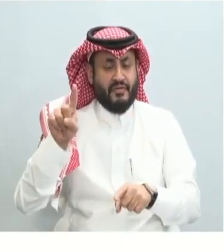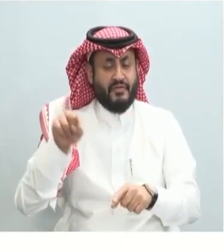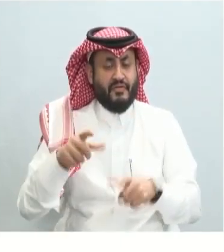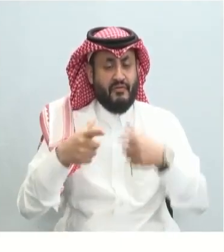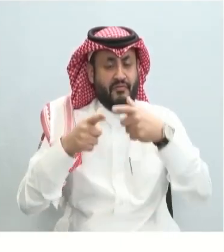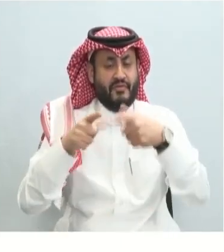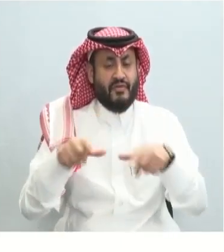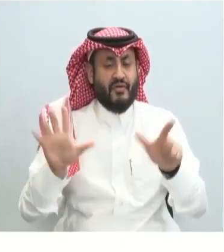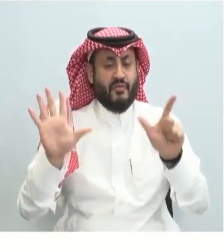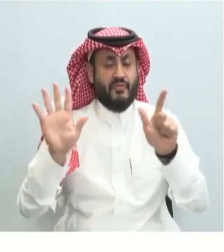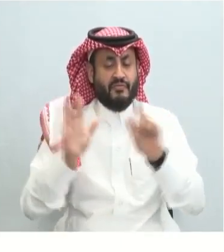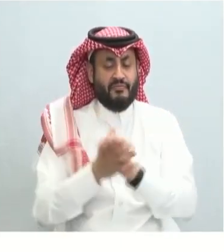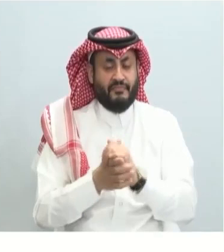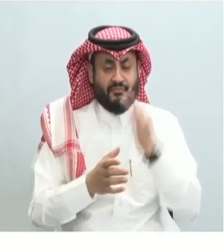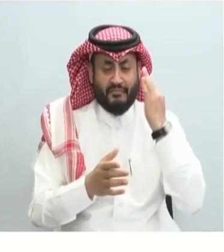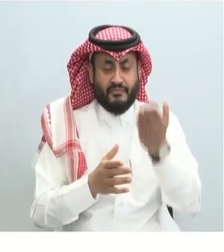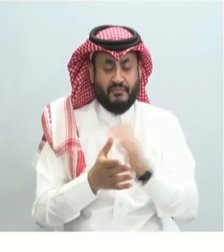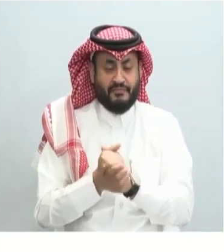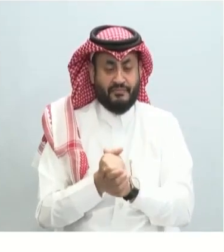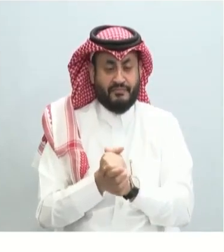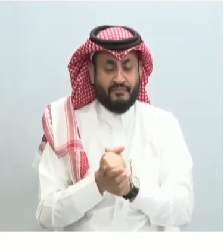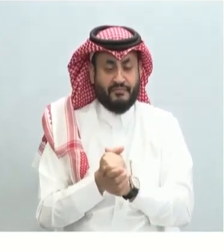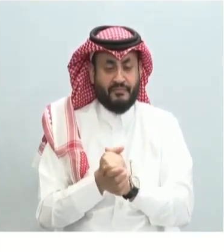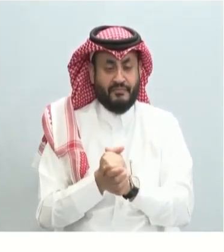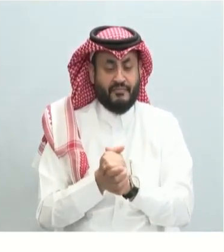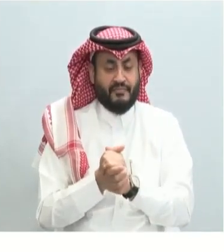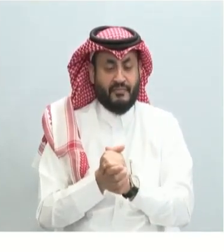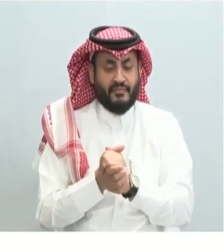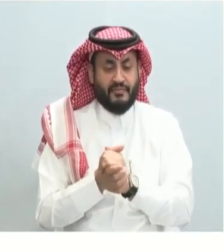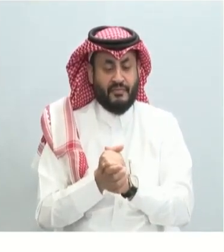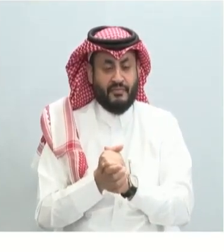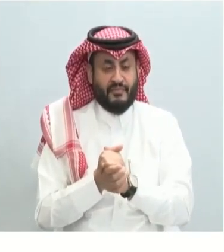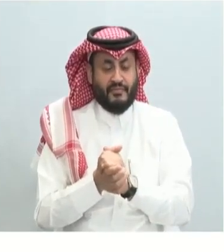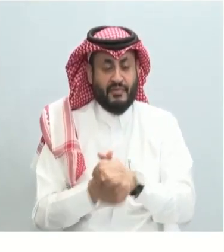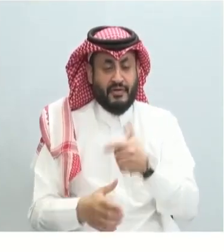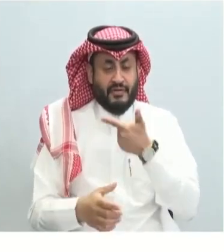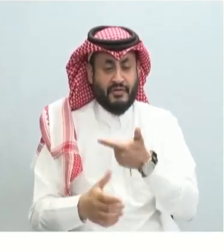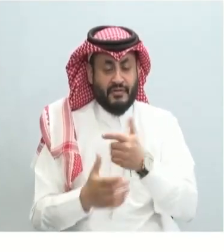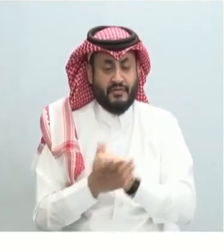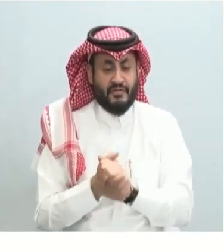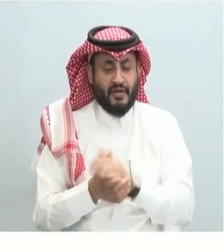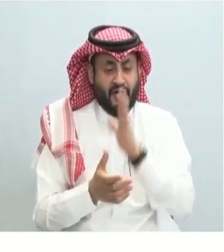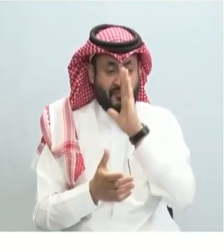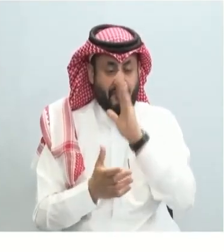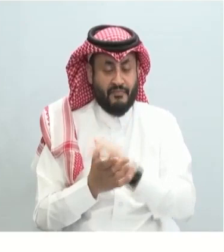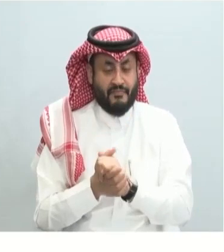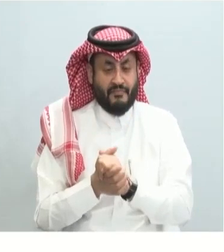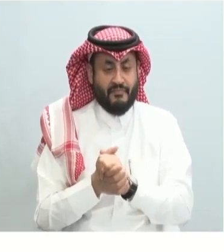Week. Let's listen. Days of the Week. Sunday,